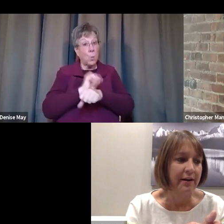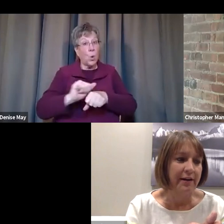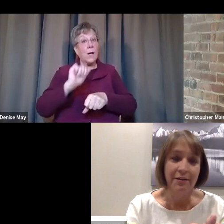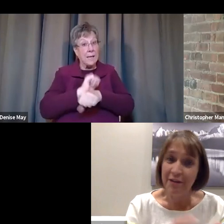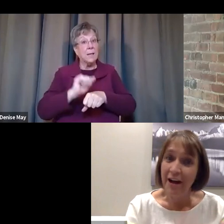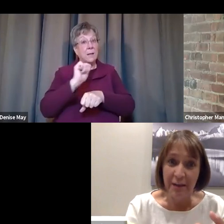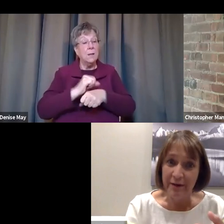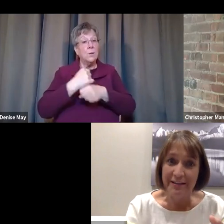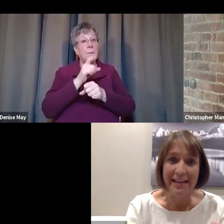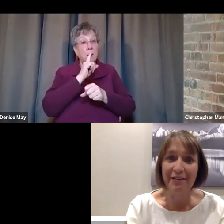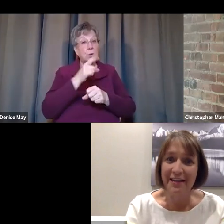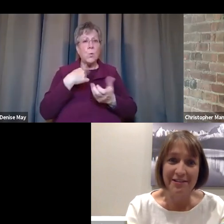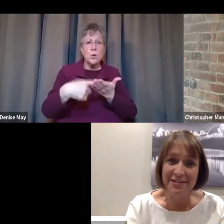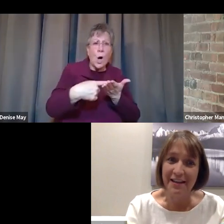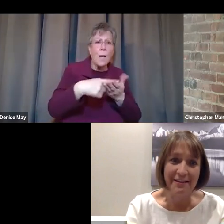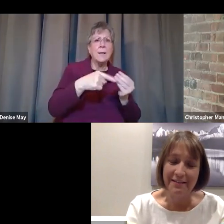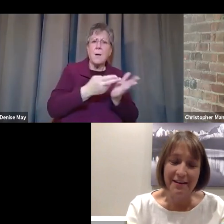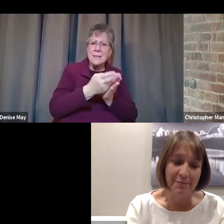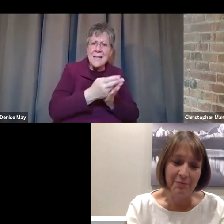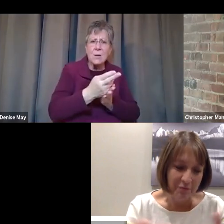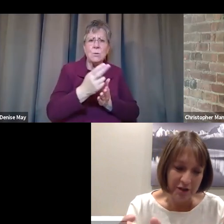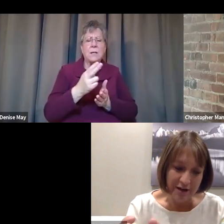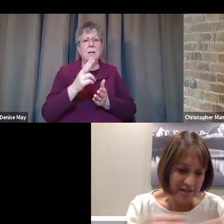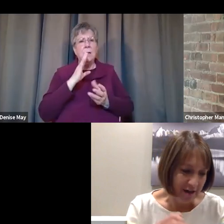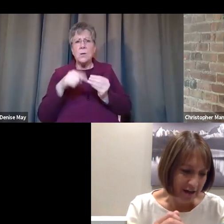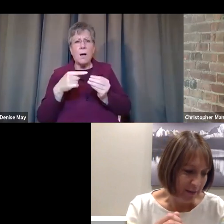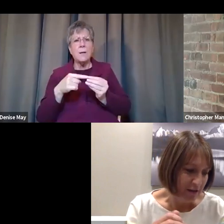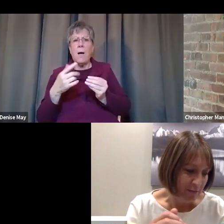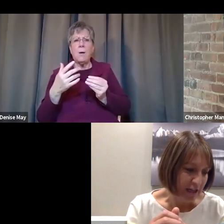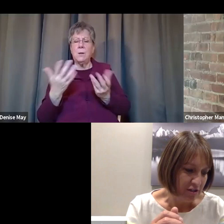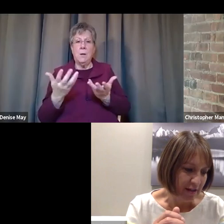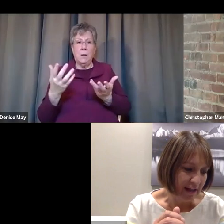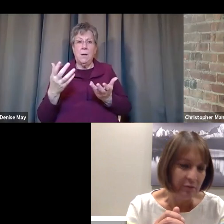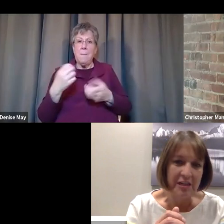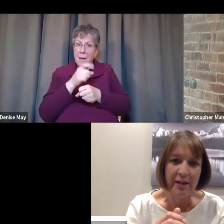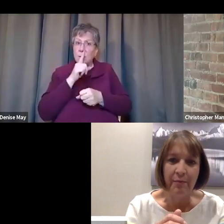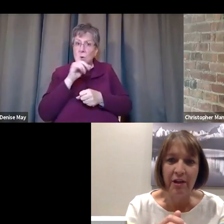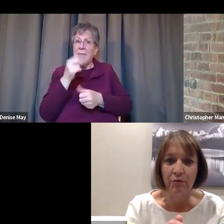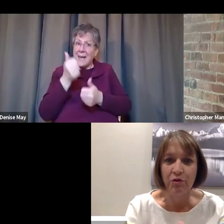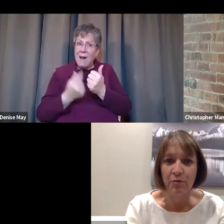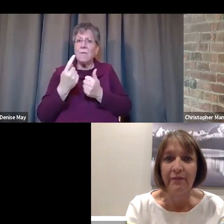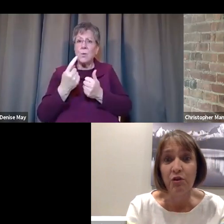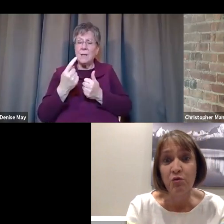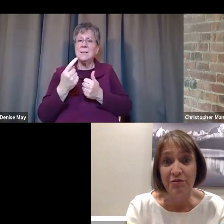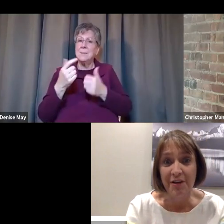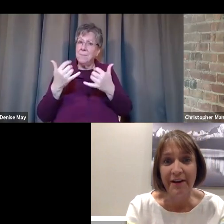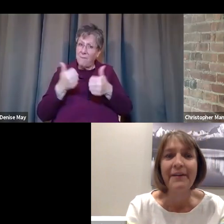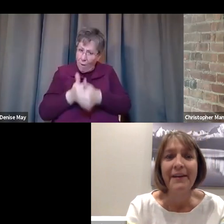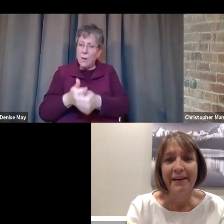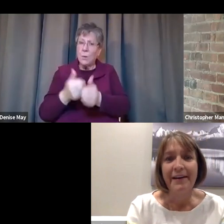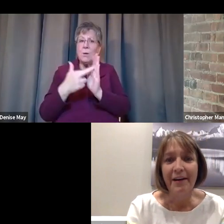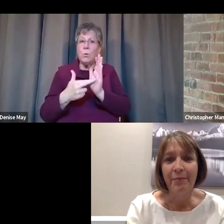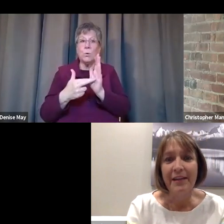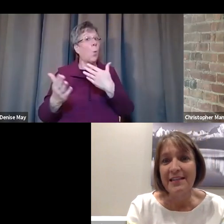are, talking about integrity, and just like what you guys are talking about is making sure that everybody's playing by the rules, whatever those rules